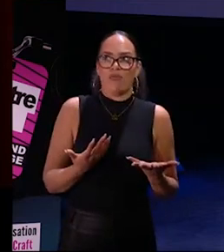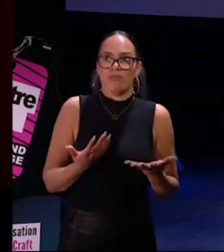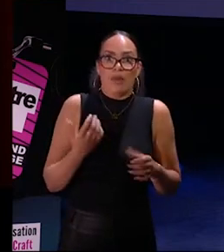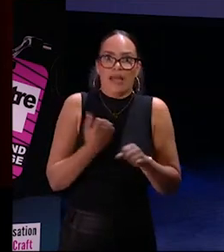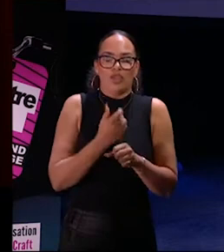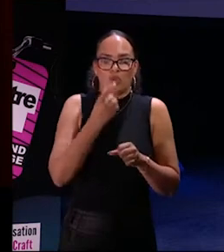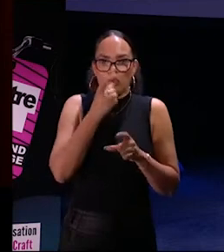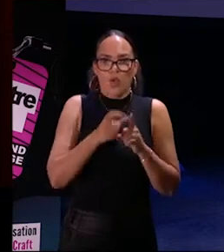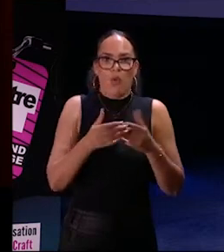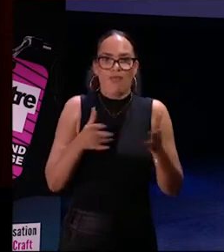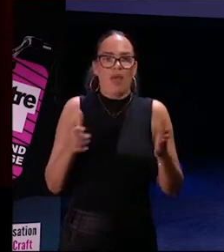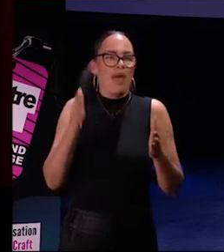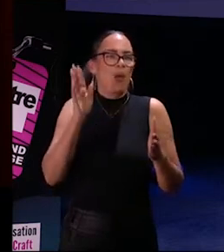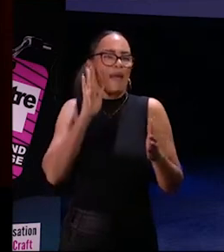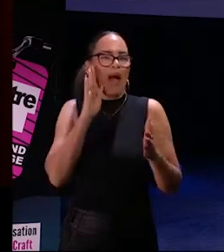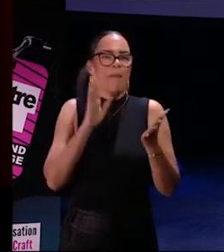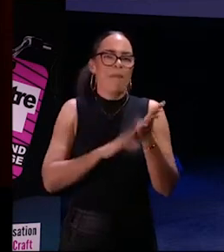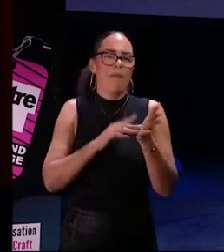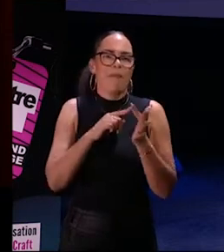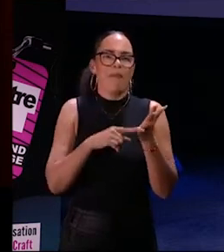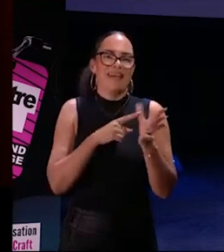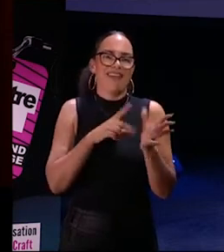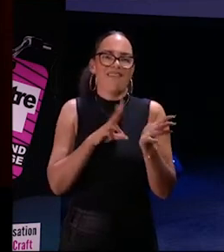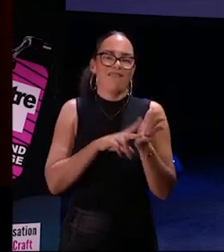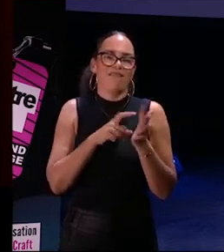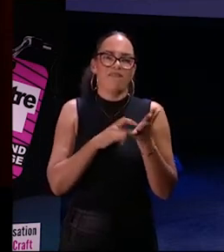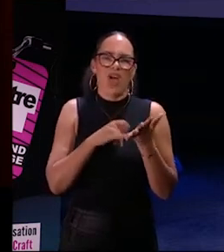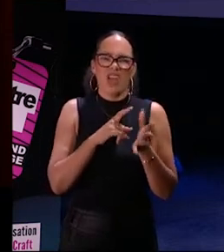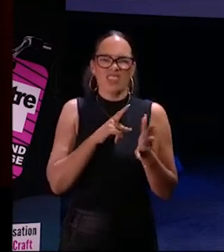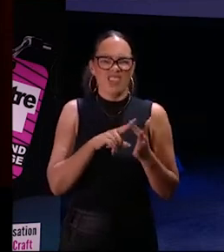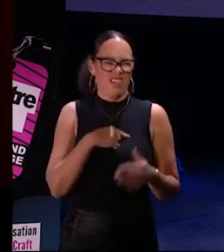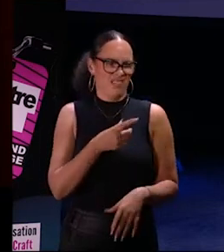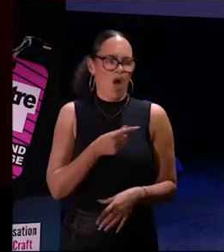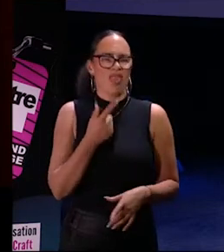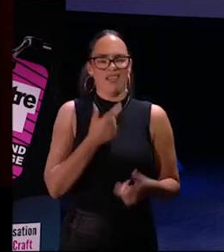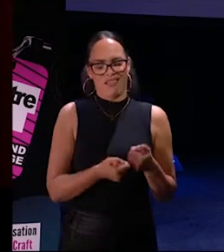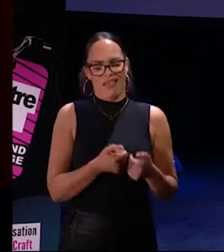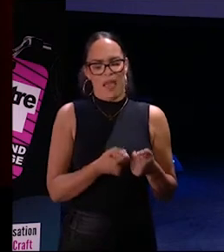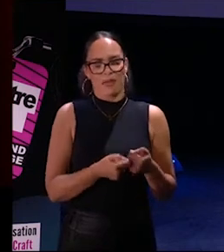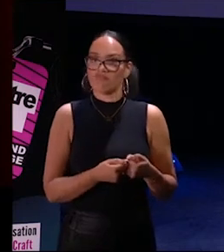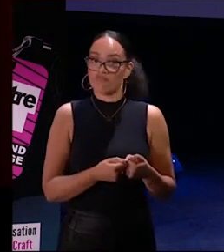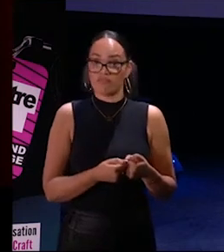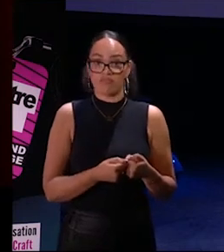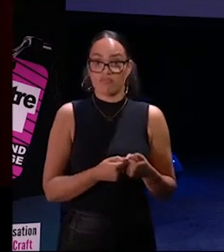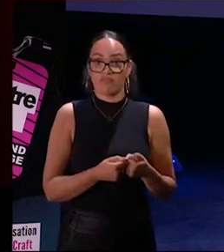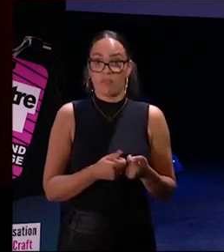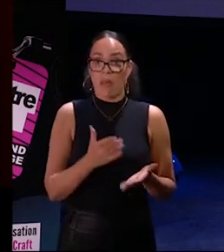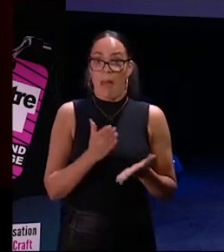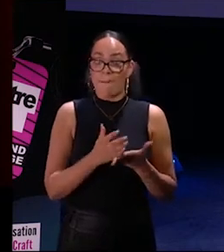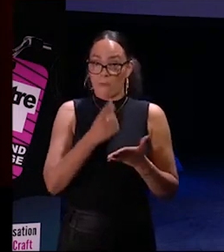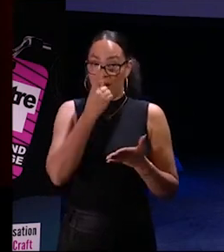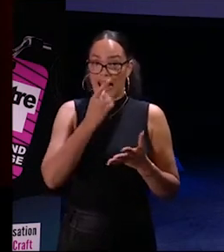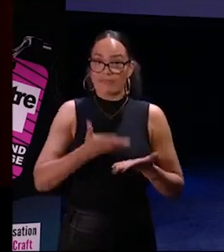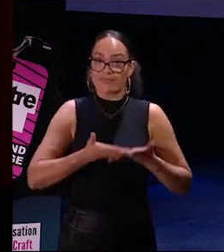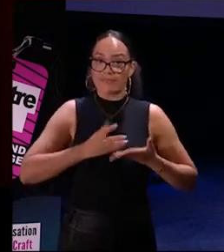hear things like the metaverse, and we hear, oh, that's just for gaming. But the metaverse, digital twins, gives us an opportunity to be really, really